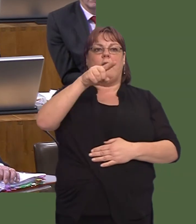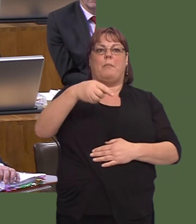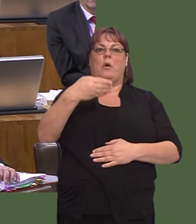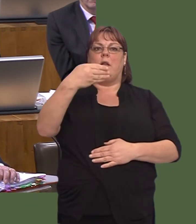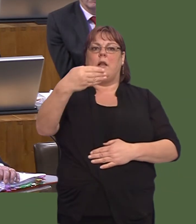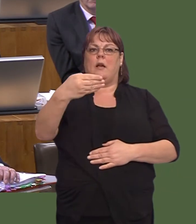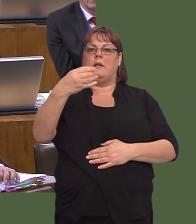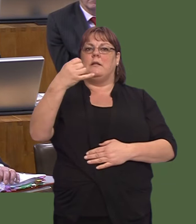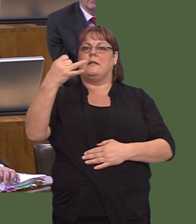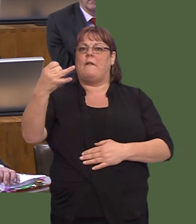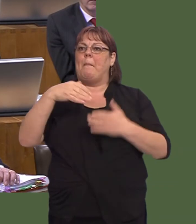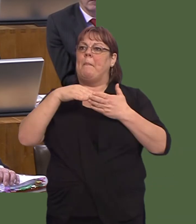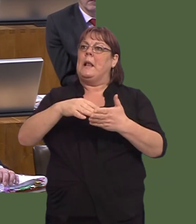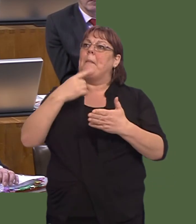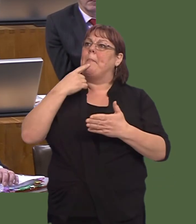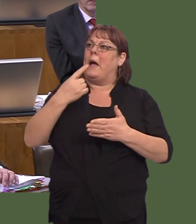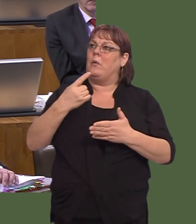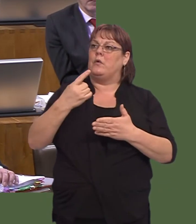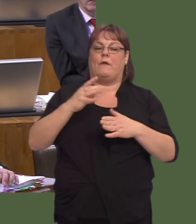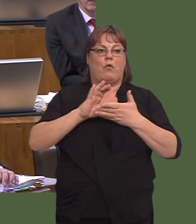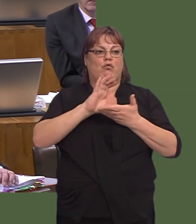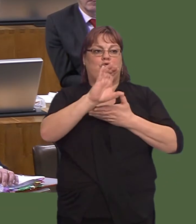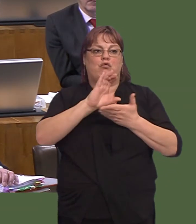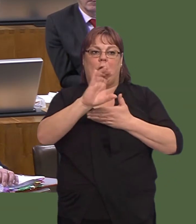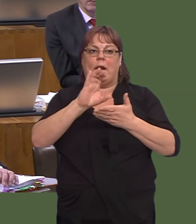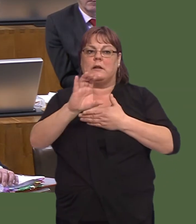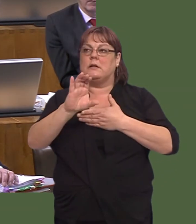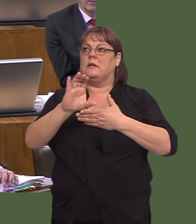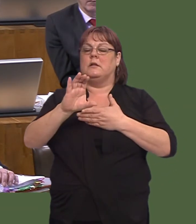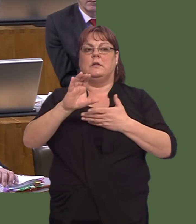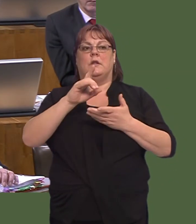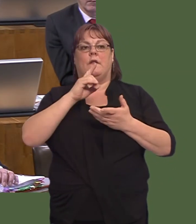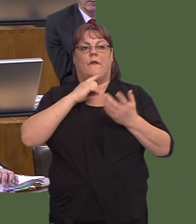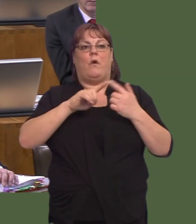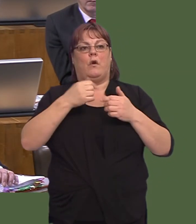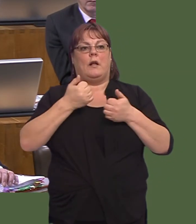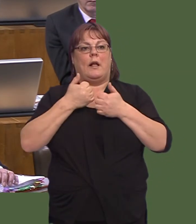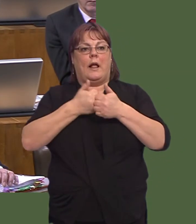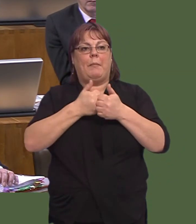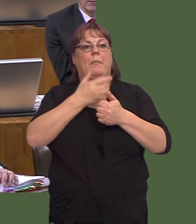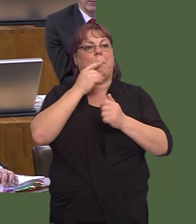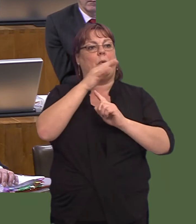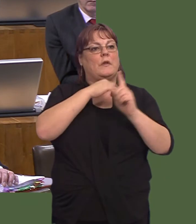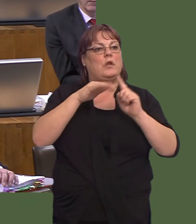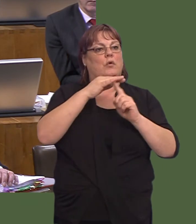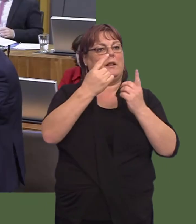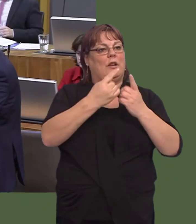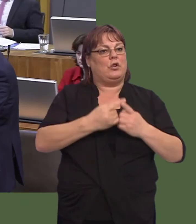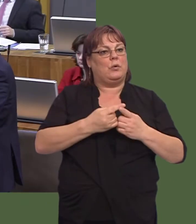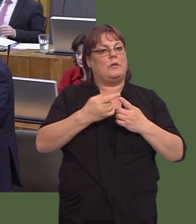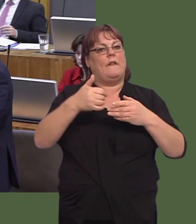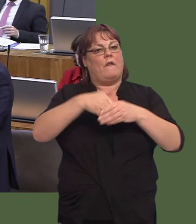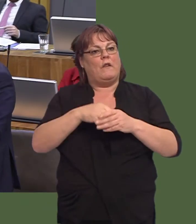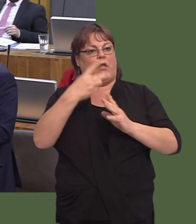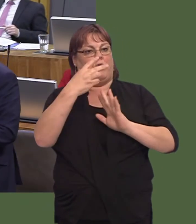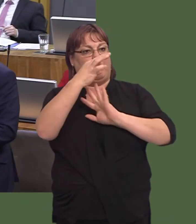£5.97 million of grant funding in place this year to provide advice on social welfare issues delivered through 3 projects.